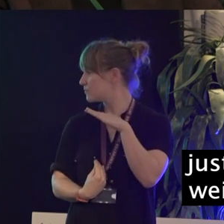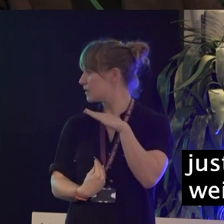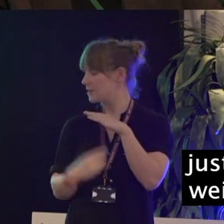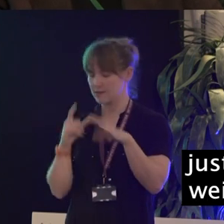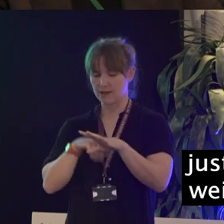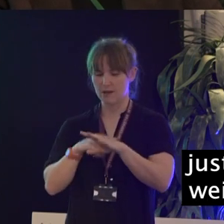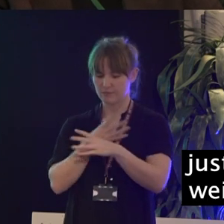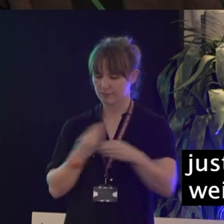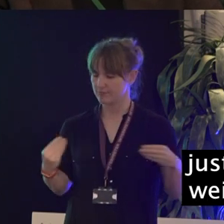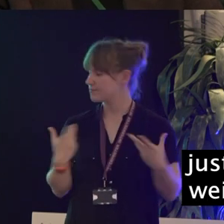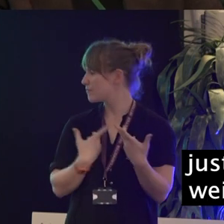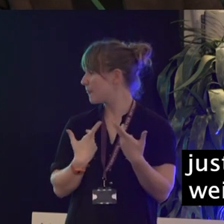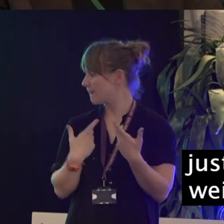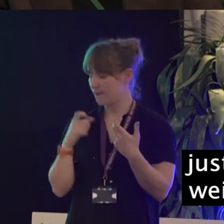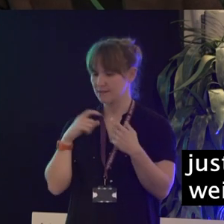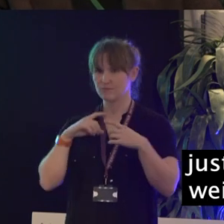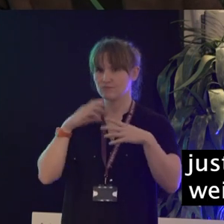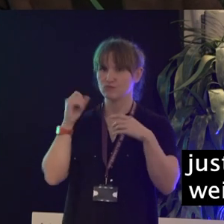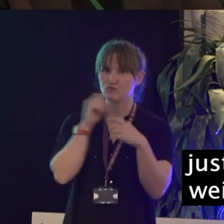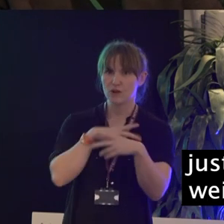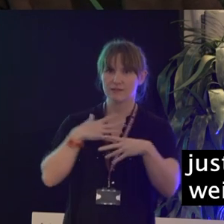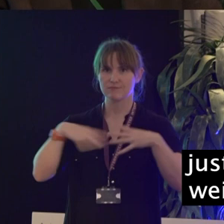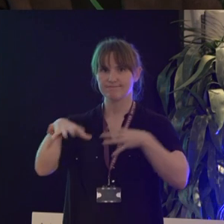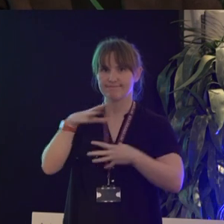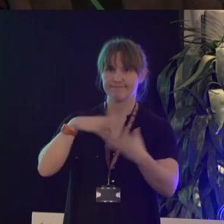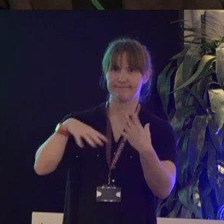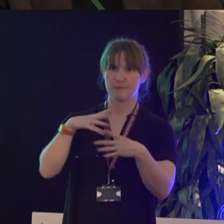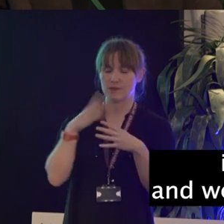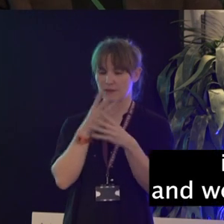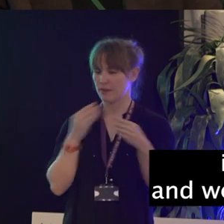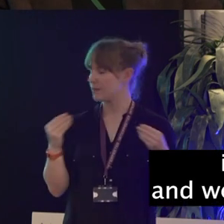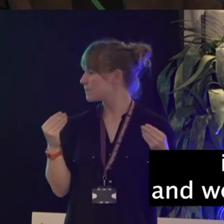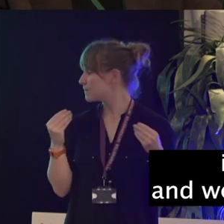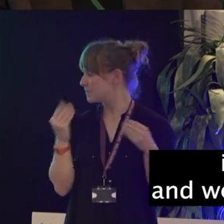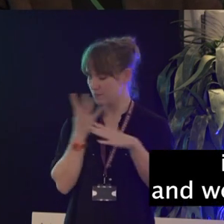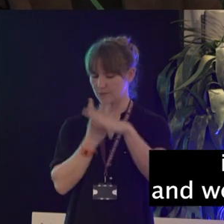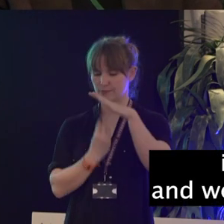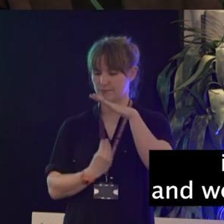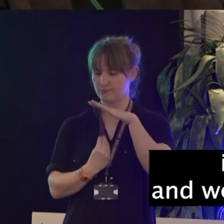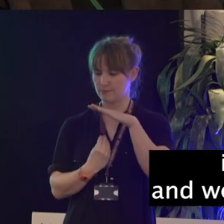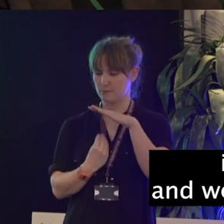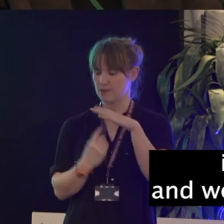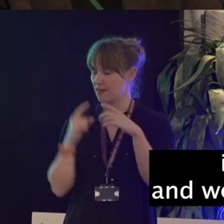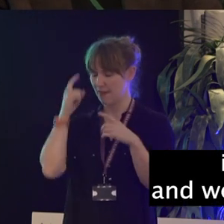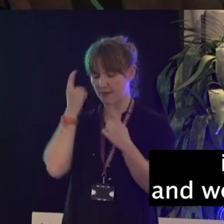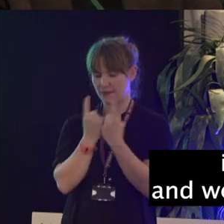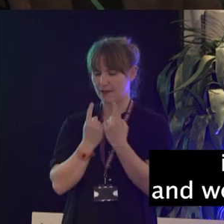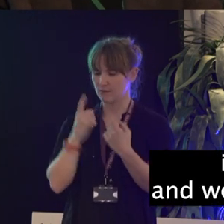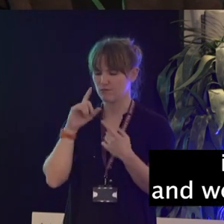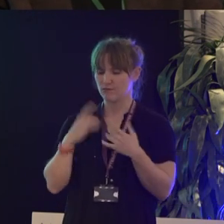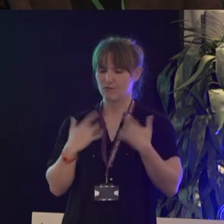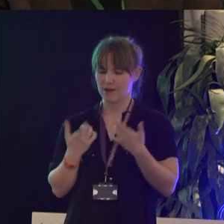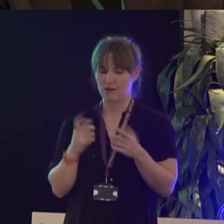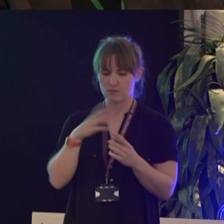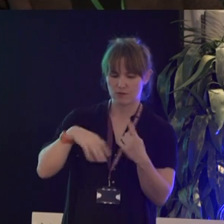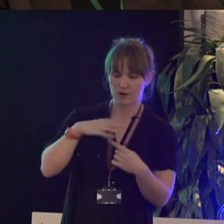strips away, and it's this weird timeless space, and it's a thing we feel around art, and we're looking for ways to measure